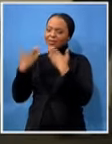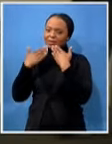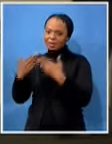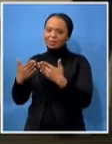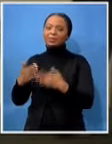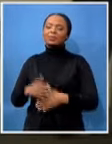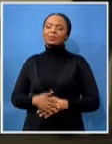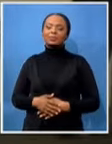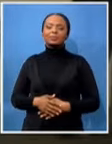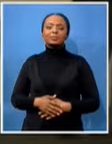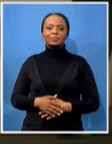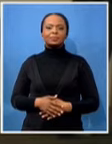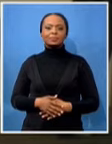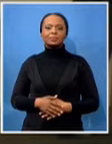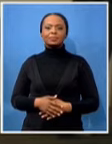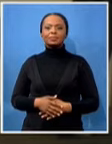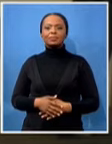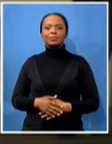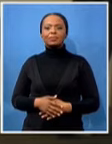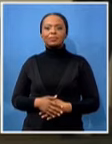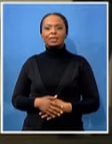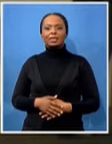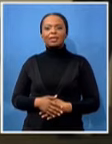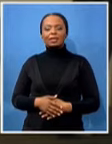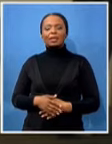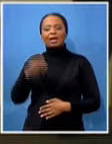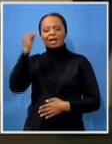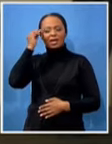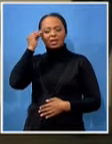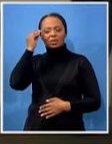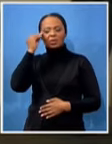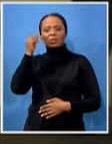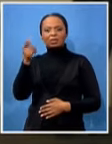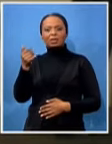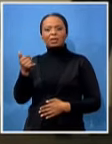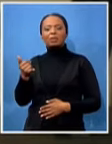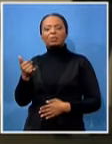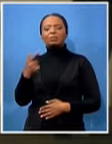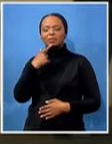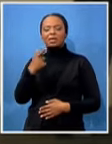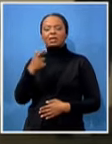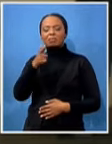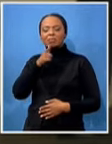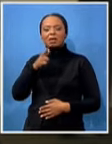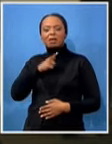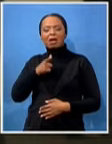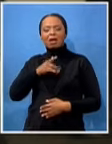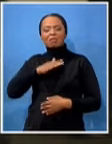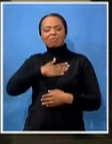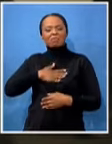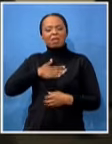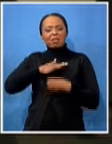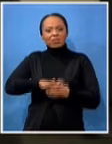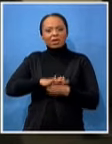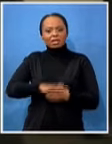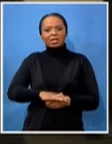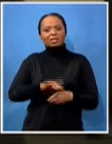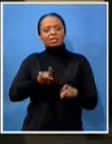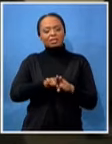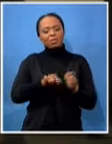quite a lot of pressure. And the last weekend, I did hear that you guys decided that you were going to cancel the